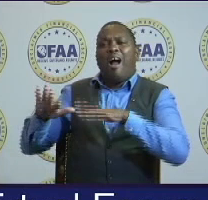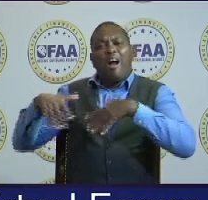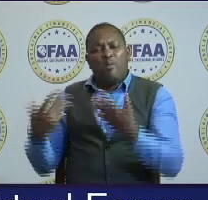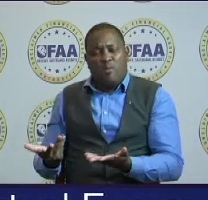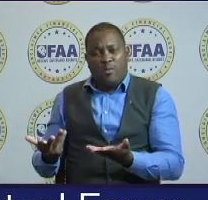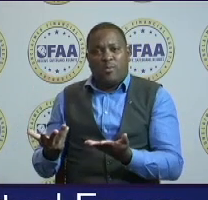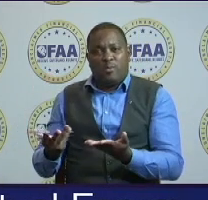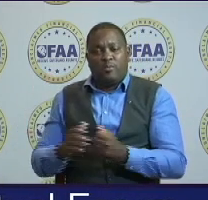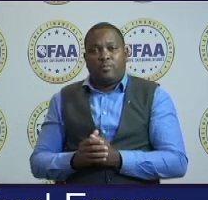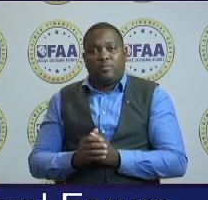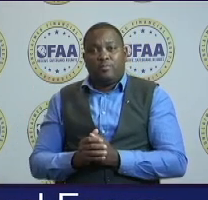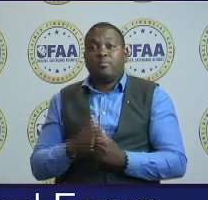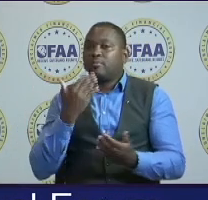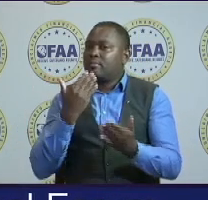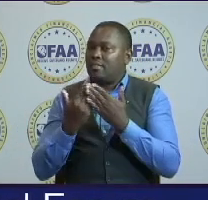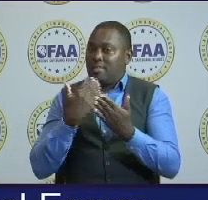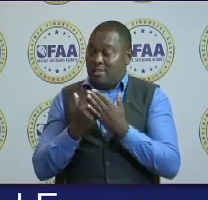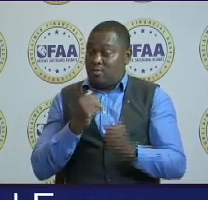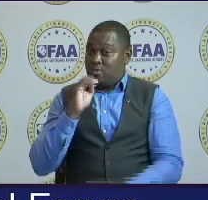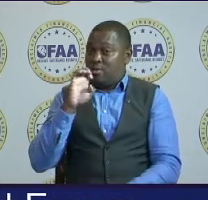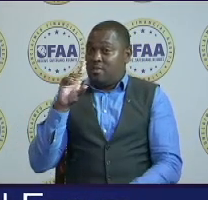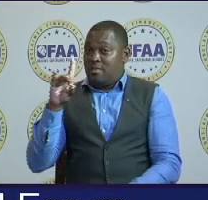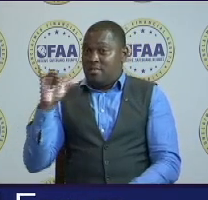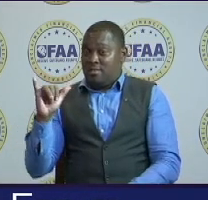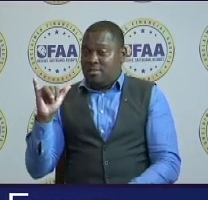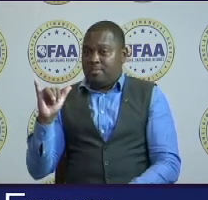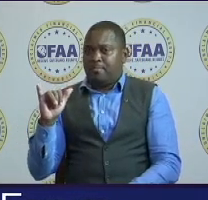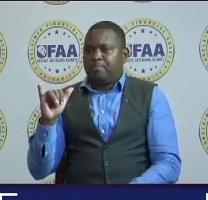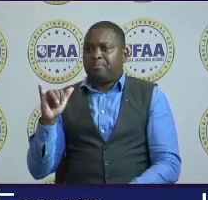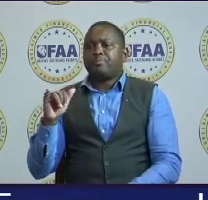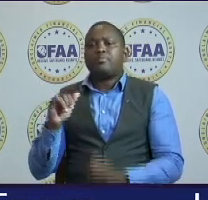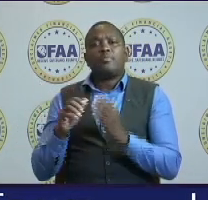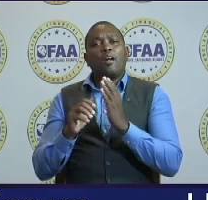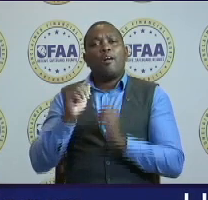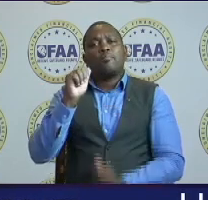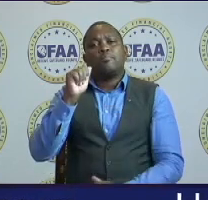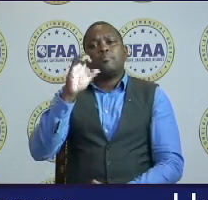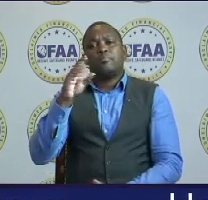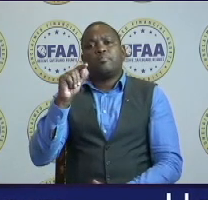that. Okay, thank you. Thank you, Eddie, for that. The Act provides that